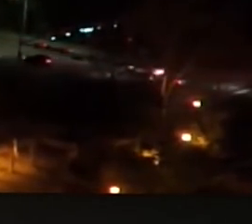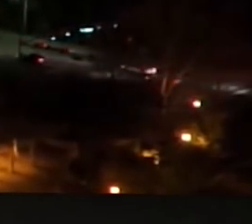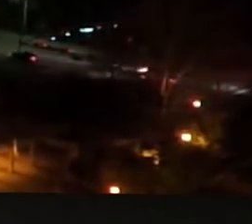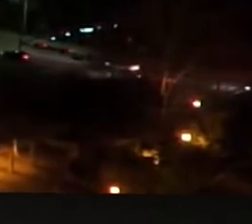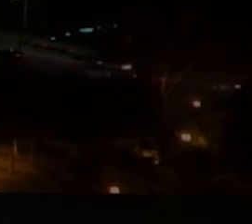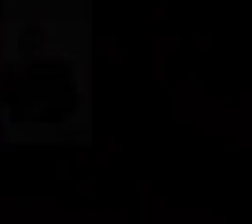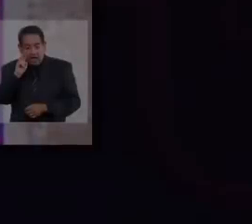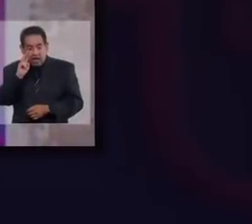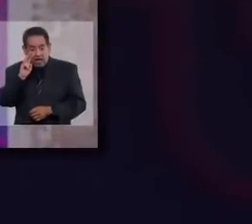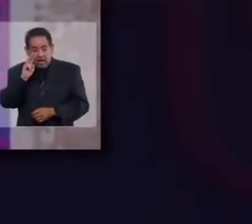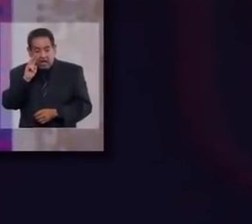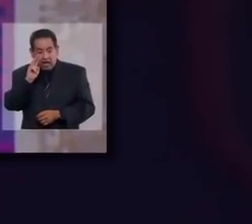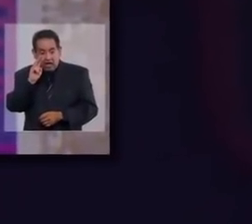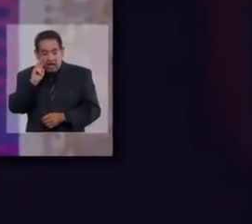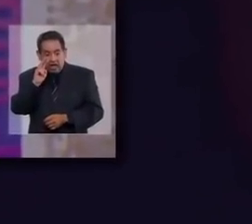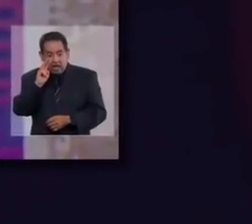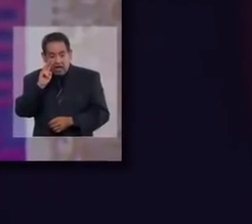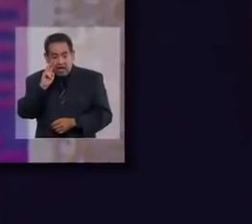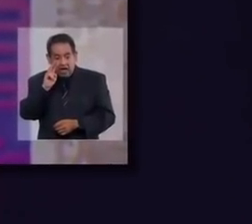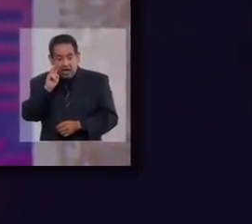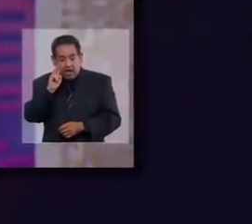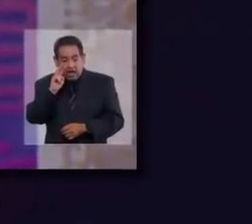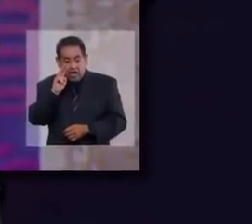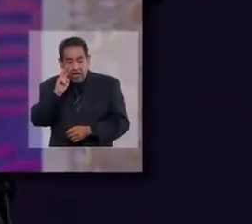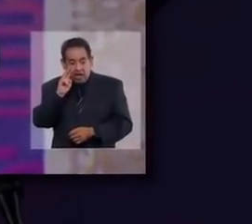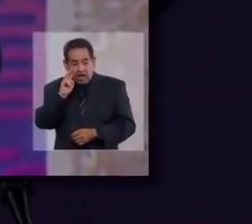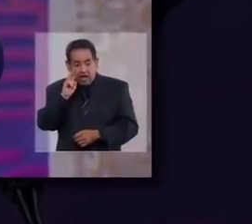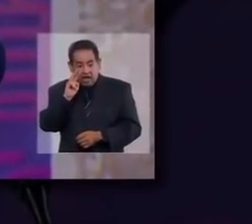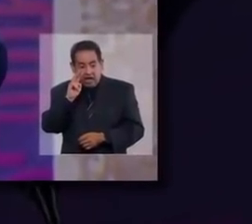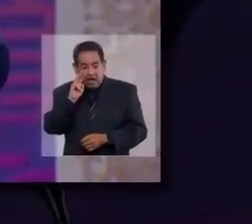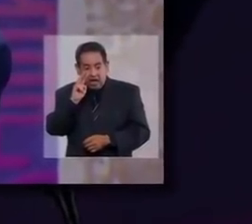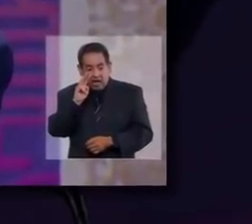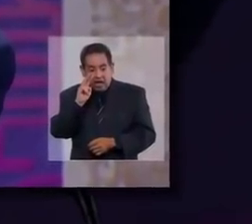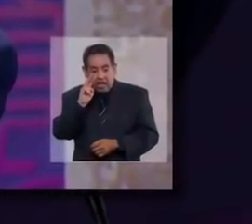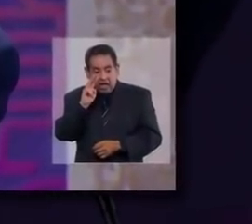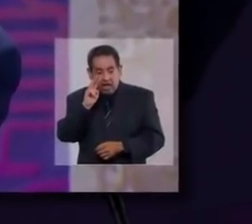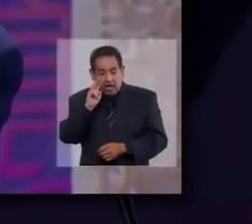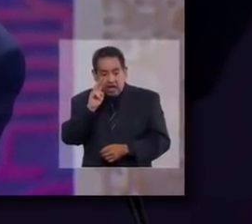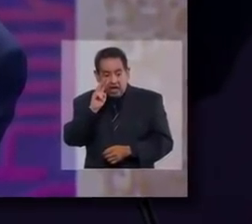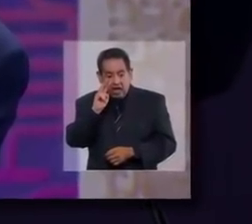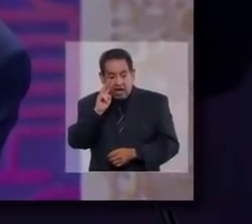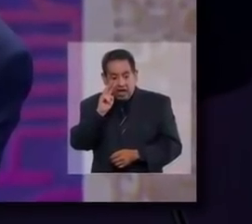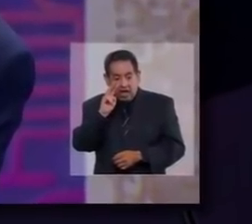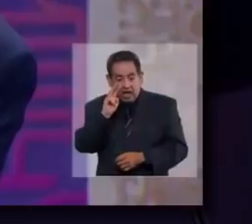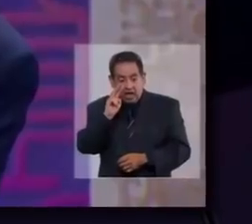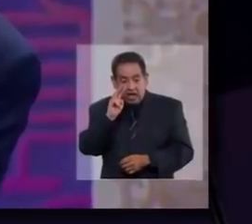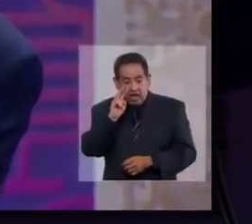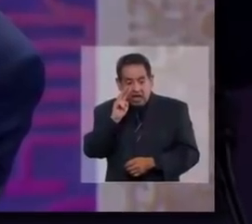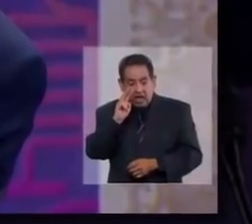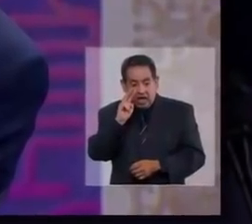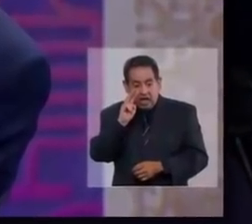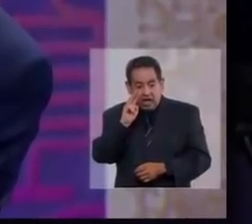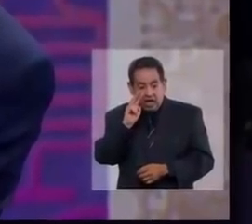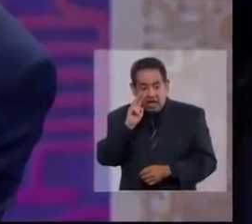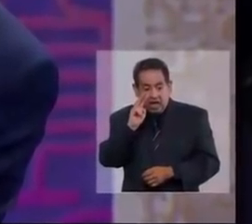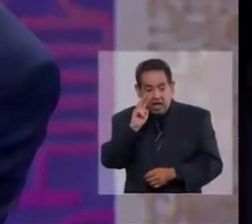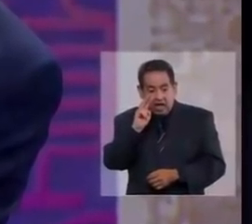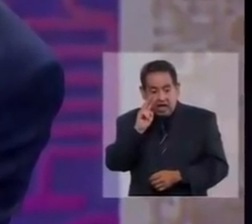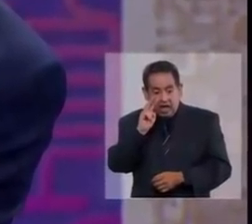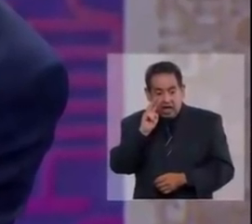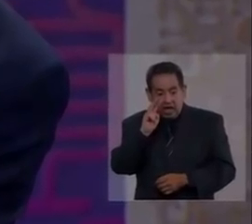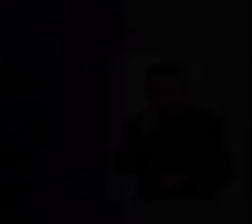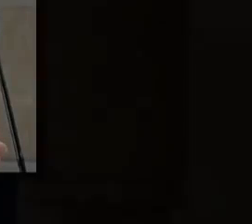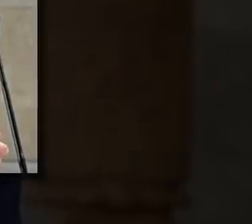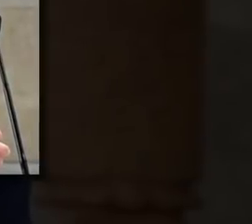its candidate. But, according to inside sources, Peña Nieto had already vetoed that possibility. Coordinating any